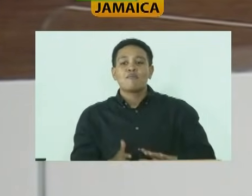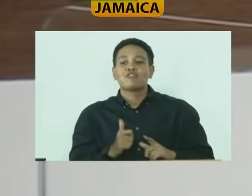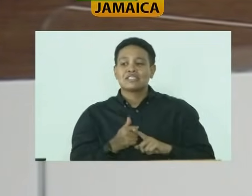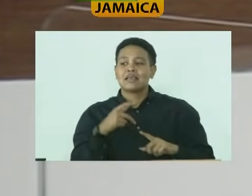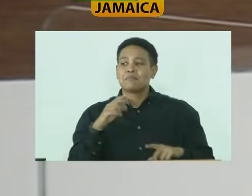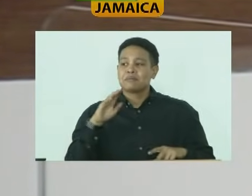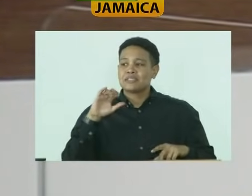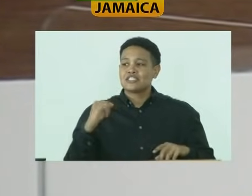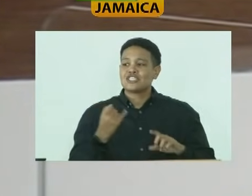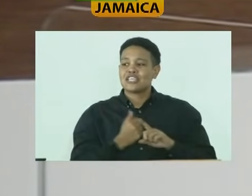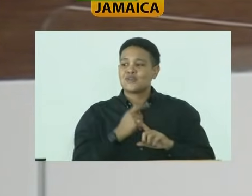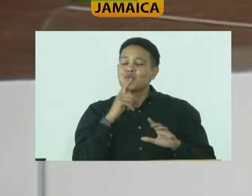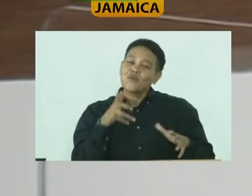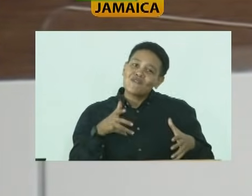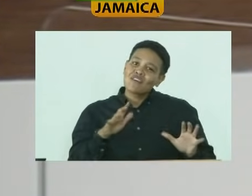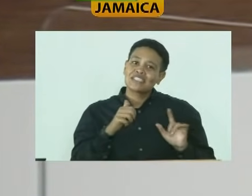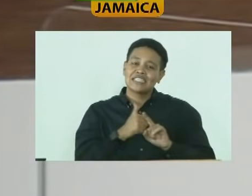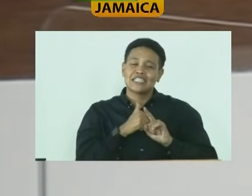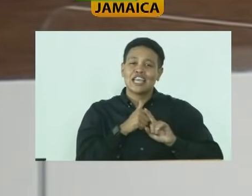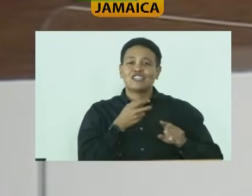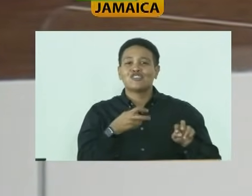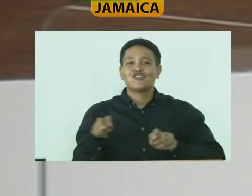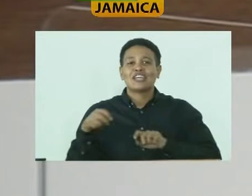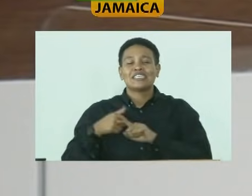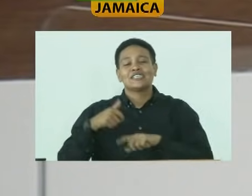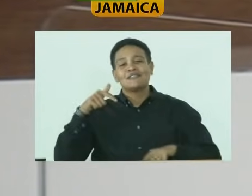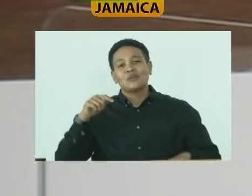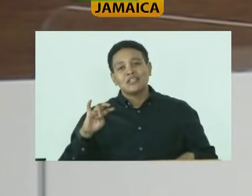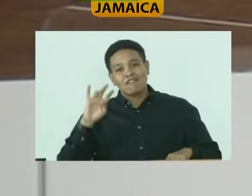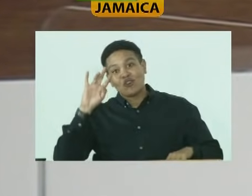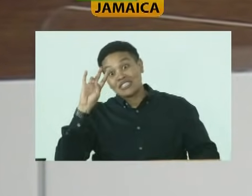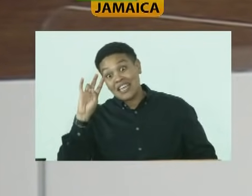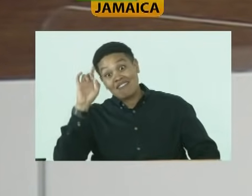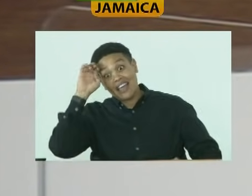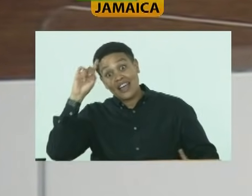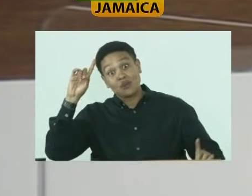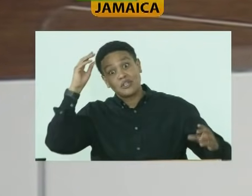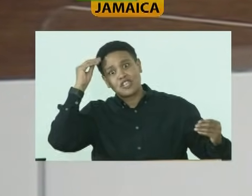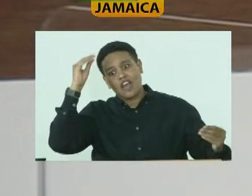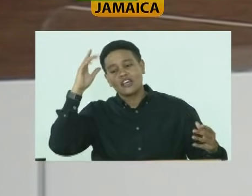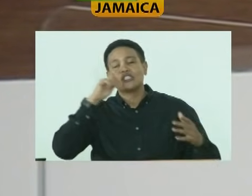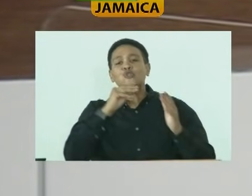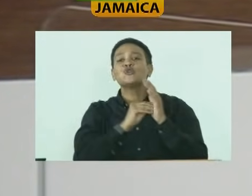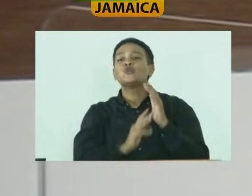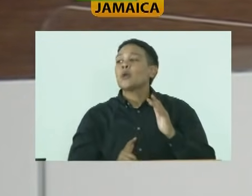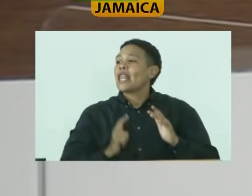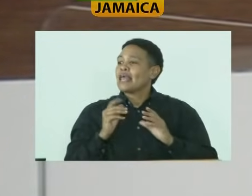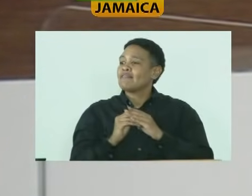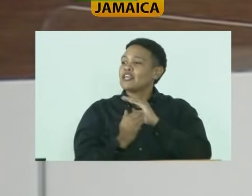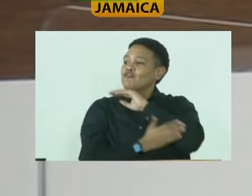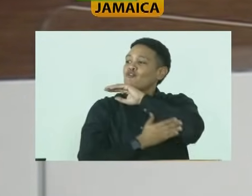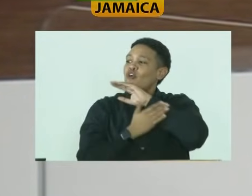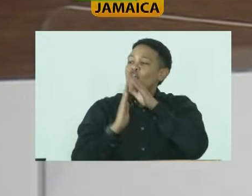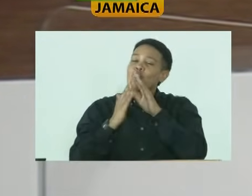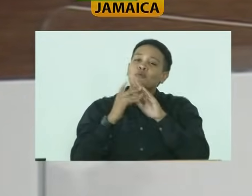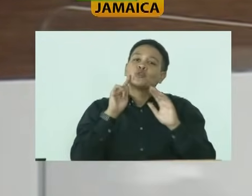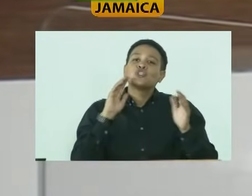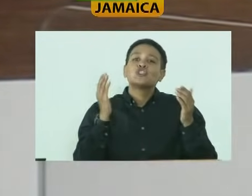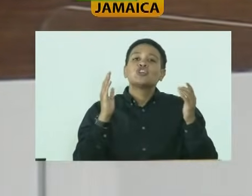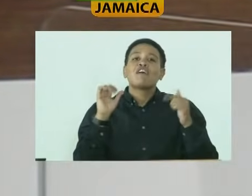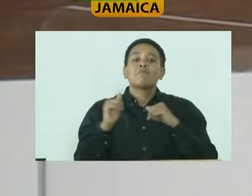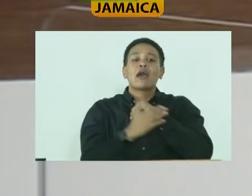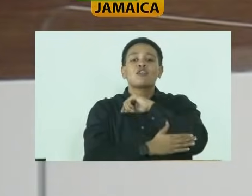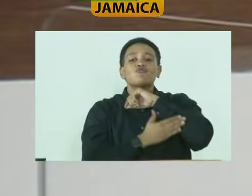the transition of 24/7 educational content to students living in rural communities served by the rural